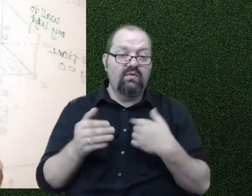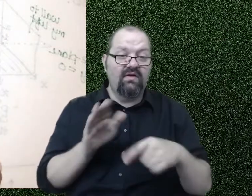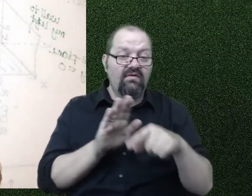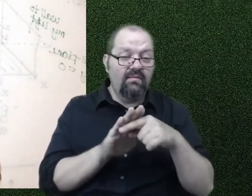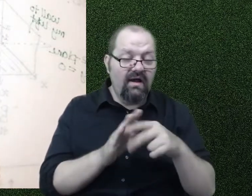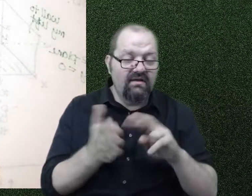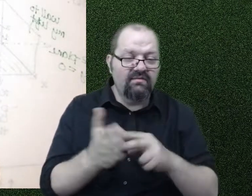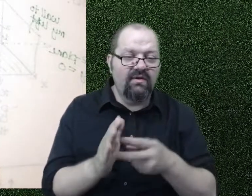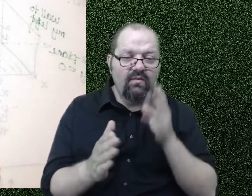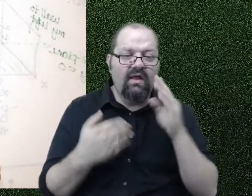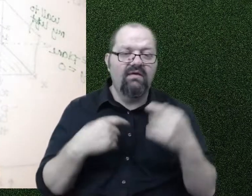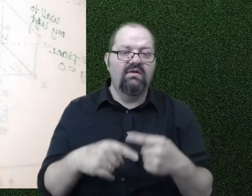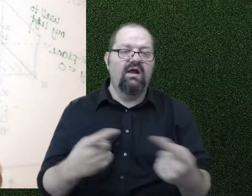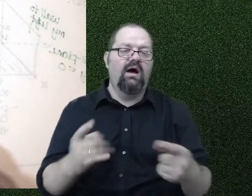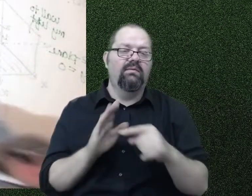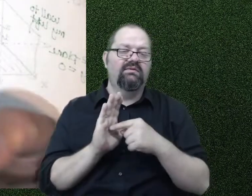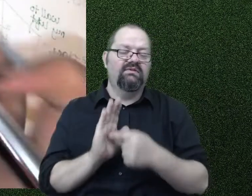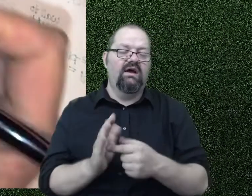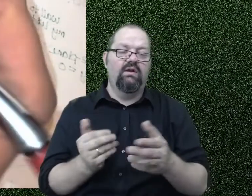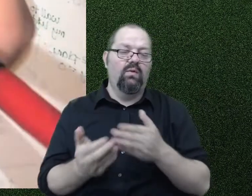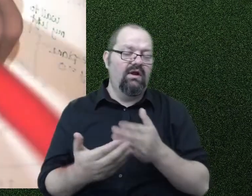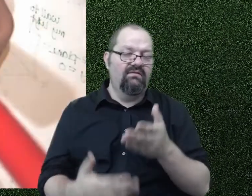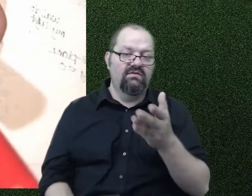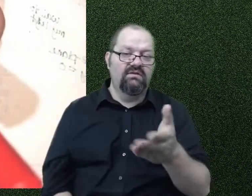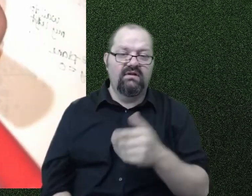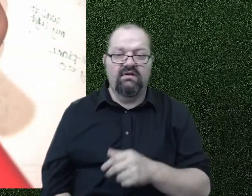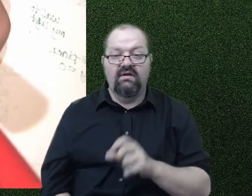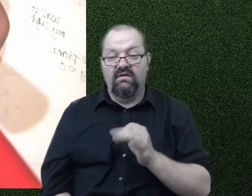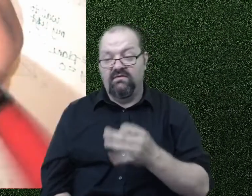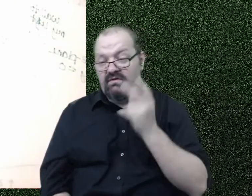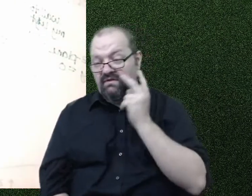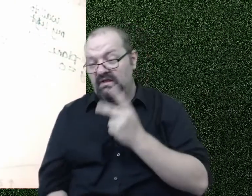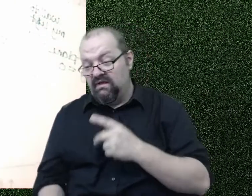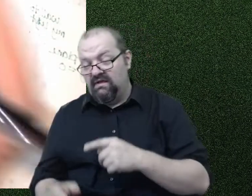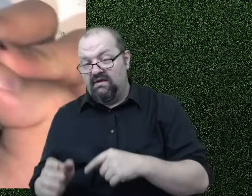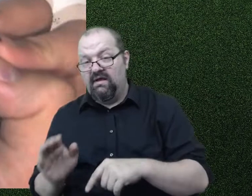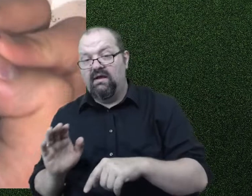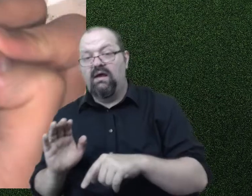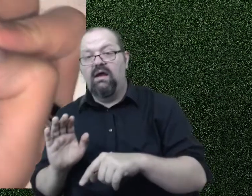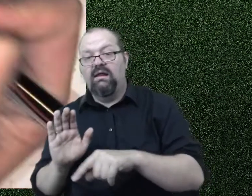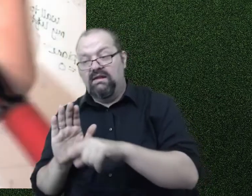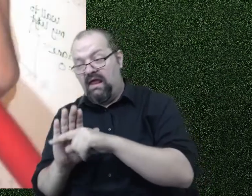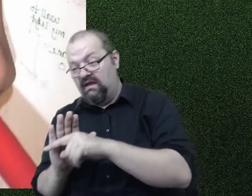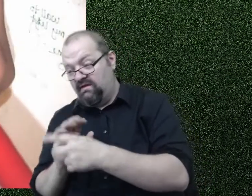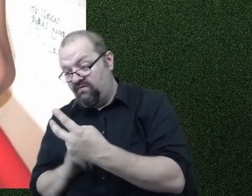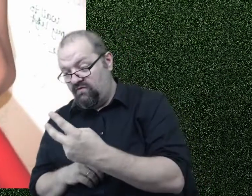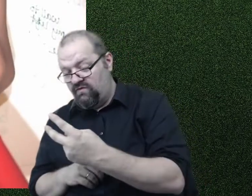going to have the opposite sign of whatever's there. If you see a -2, it's a +2. The coordinate is.